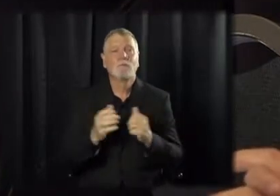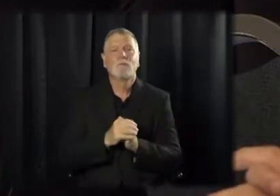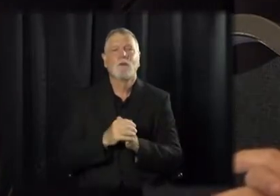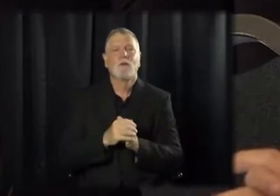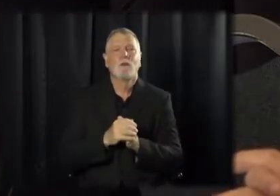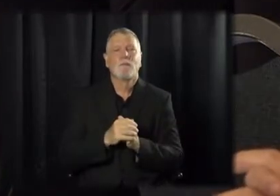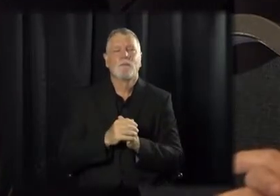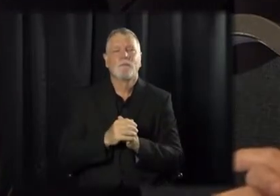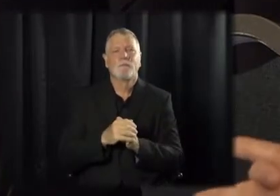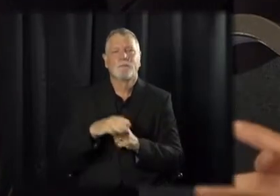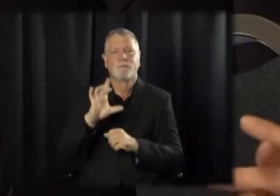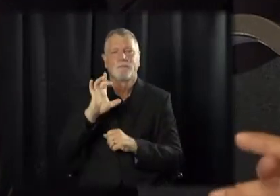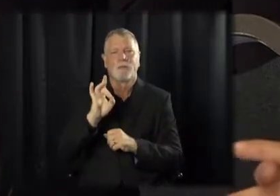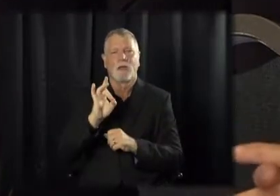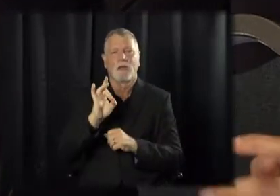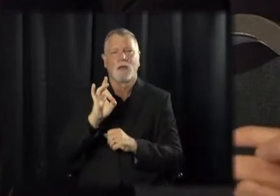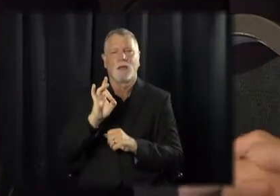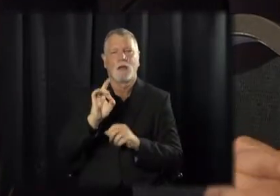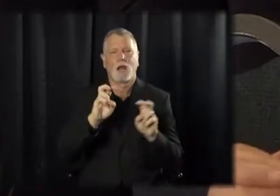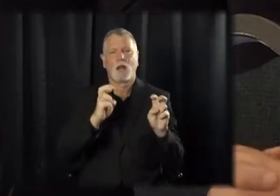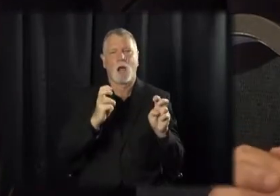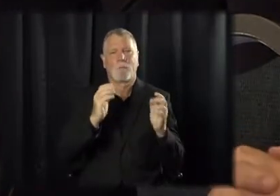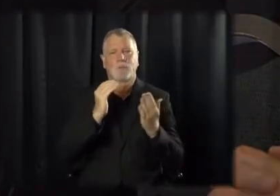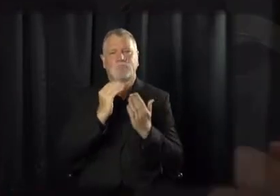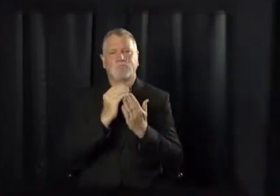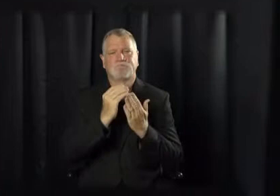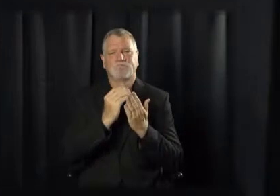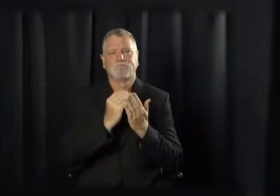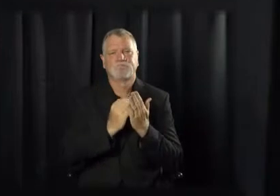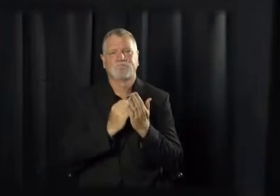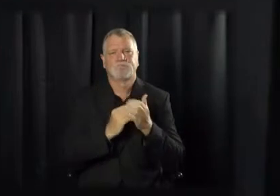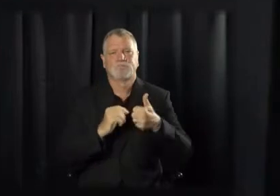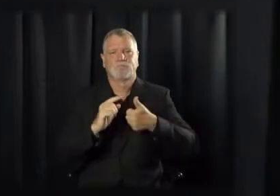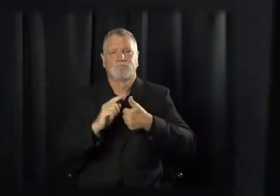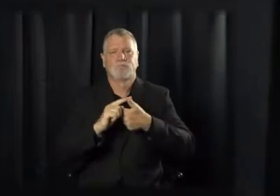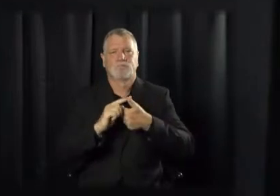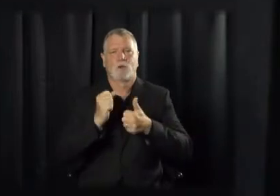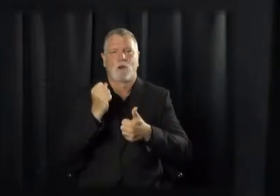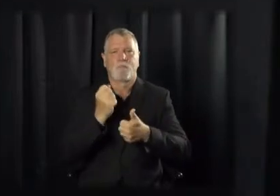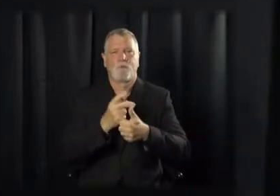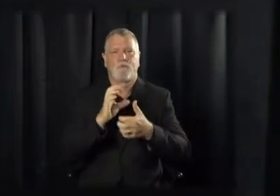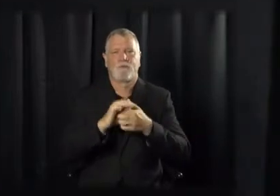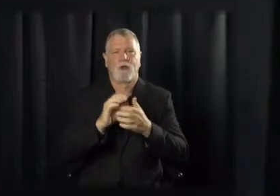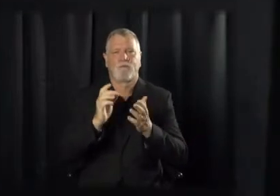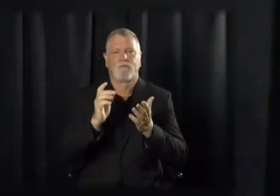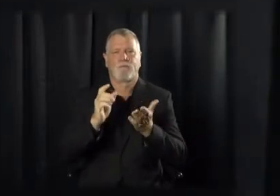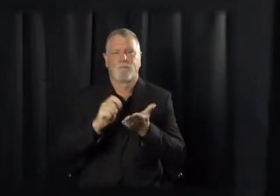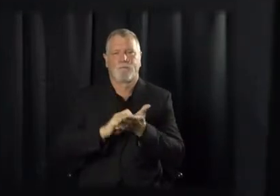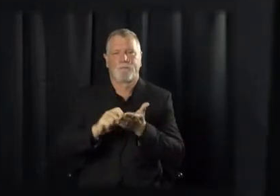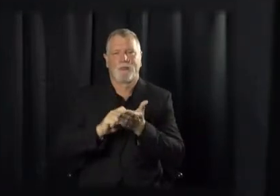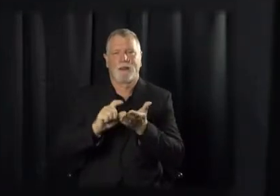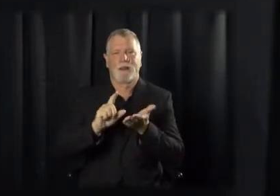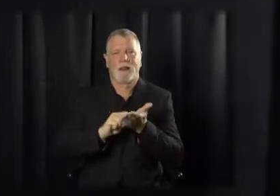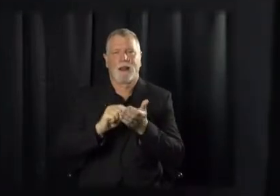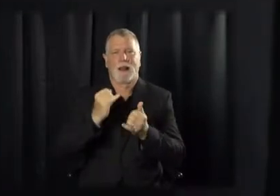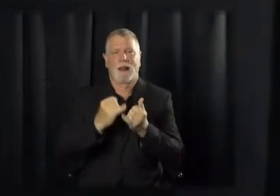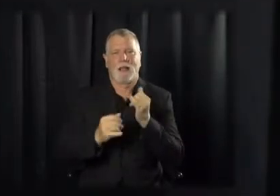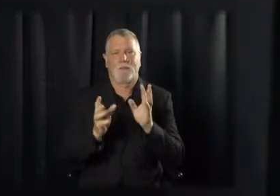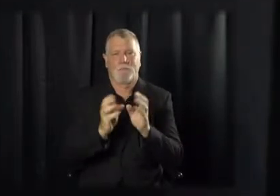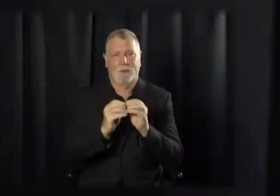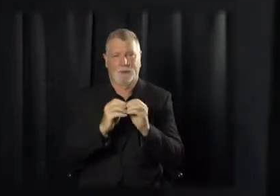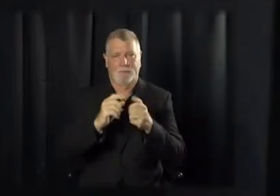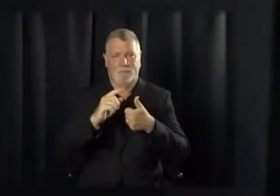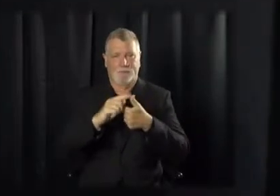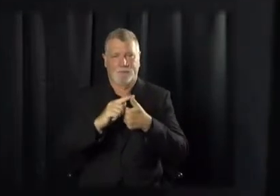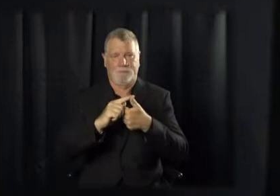we have 8 topics to go through. First is approval of the minutes of the last public meeting